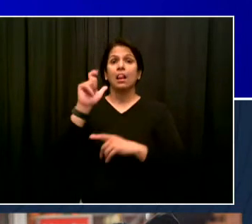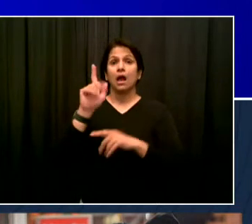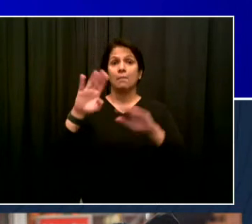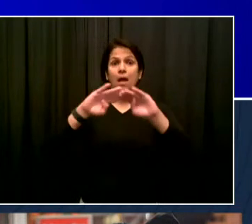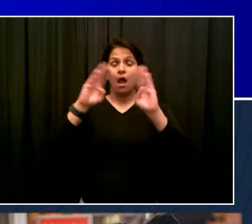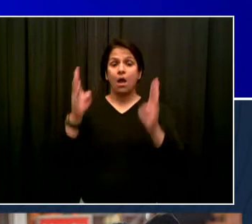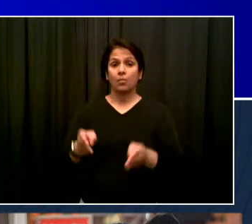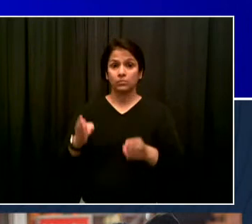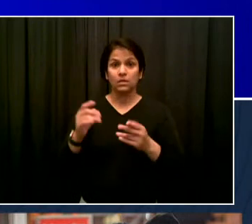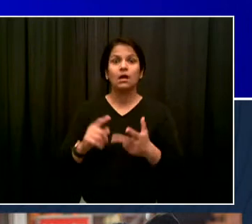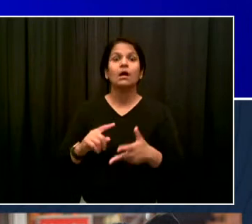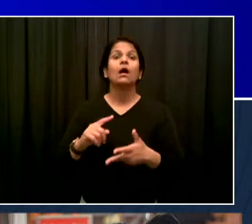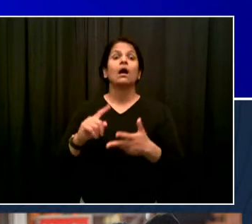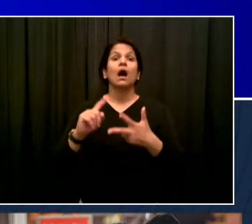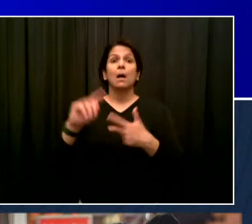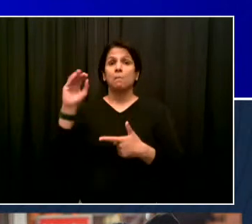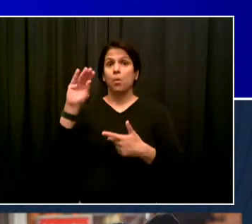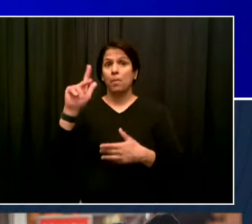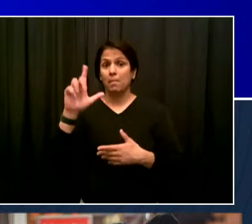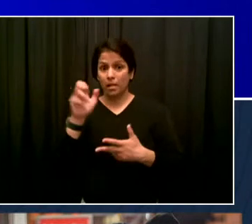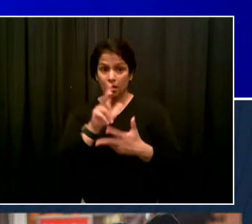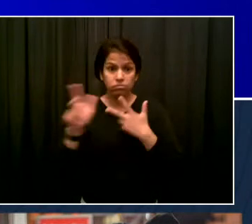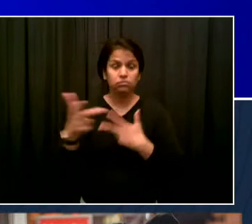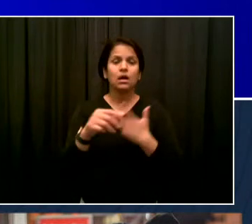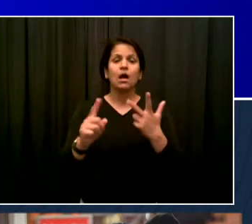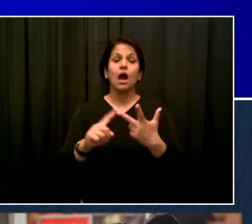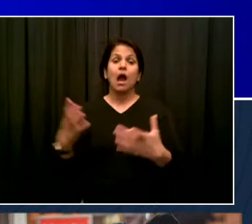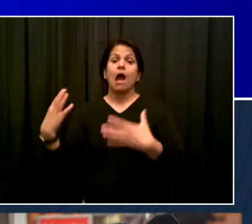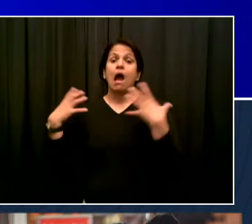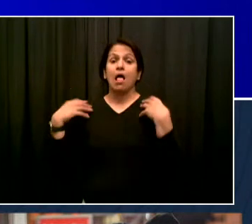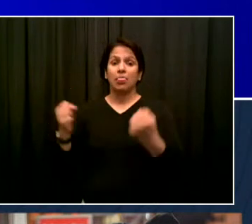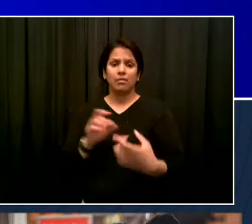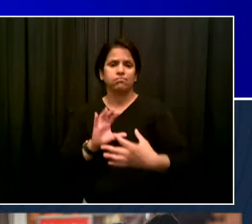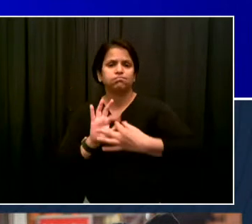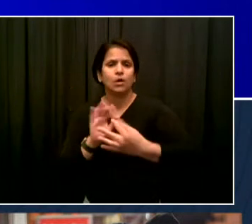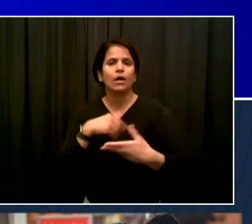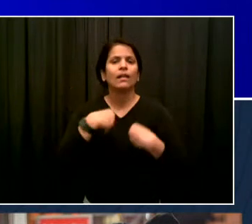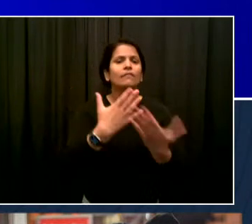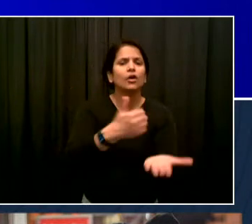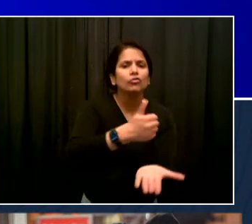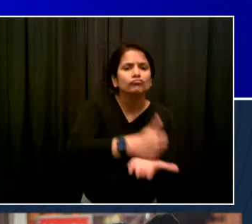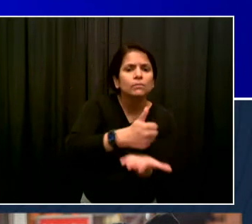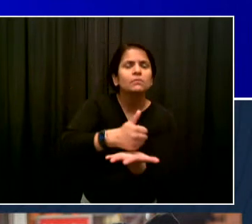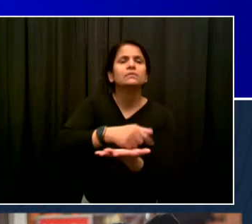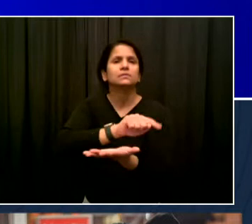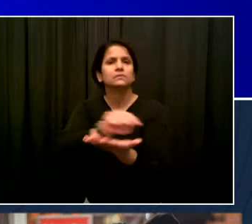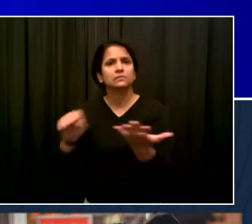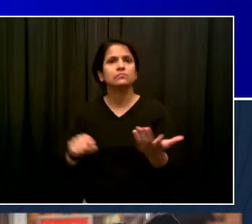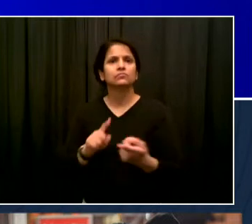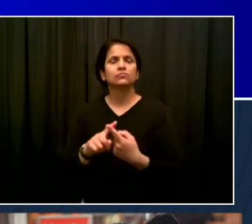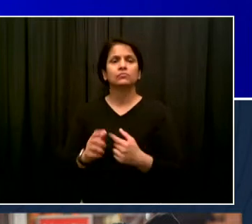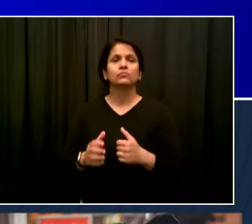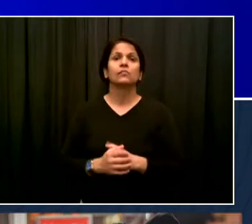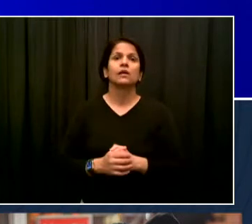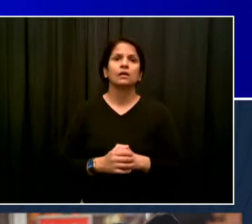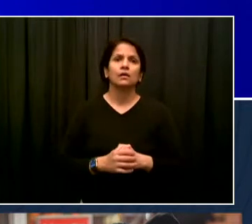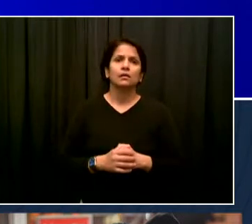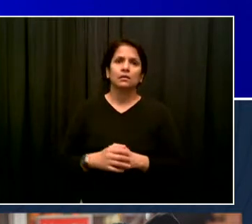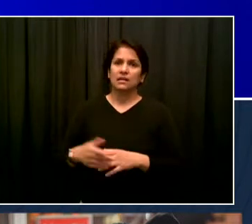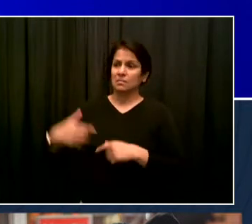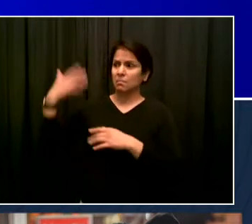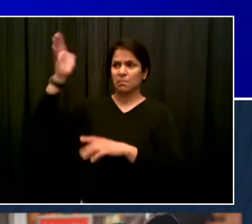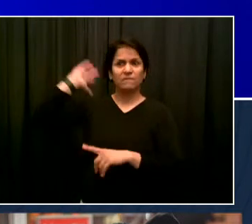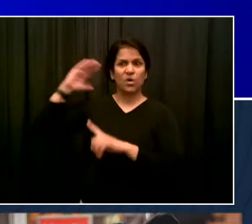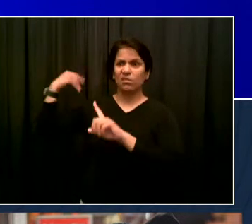people. And for those who deal with serious mental illness, which are obviously a small number within the larger community of New Yorkers who